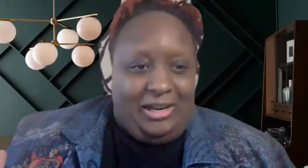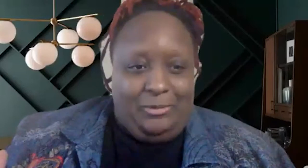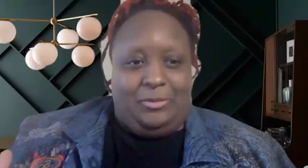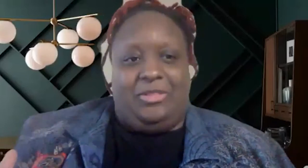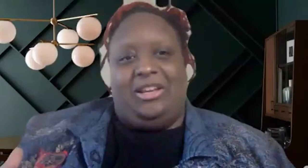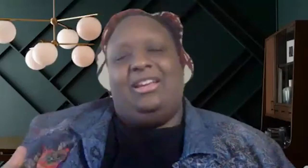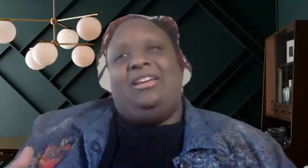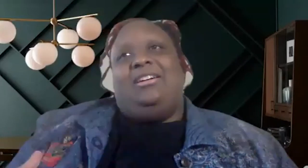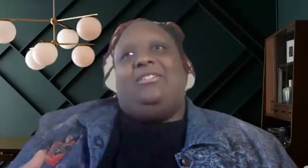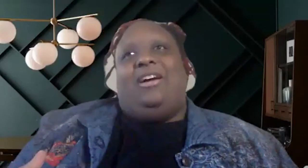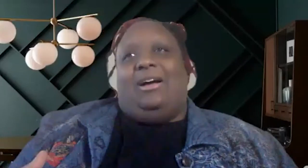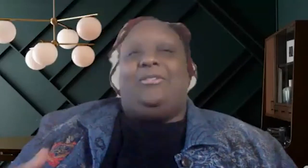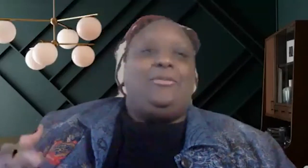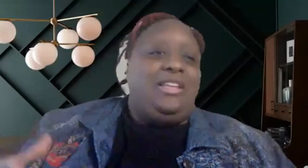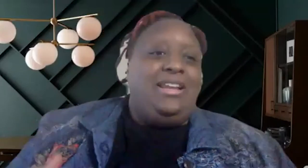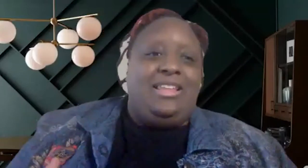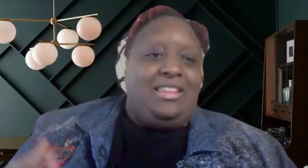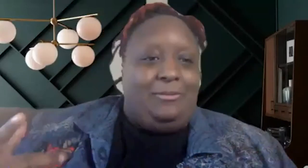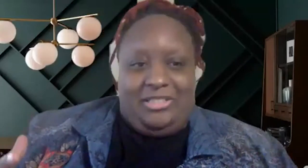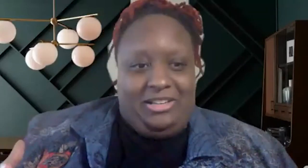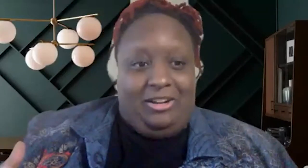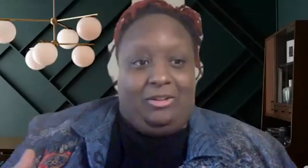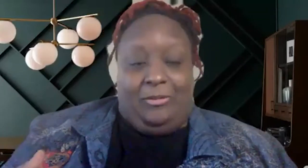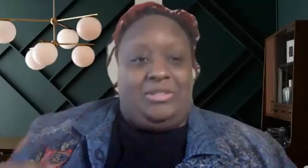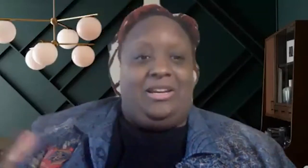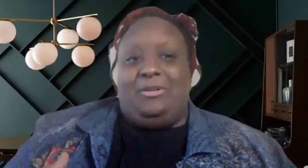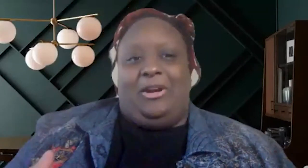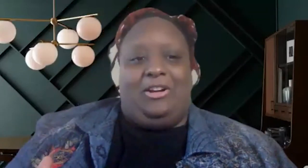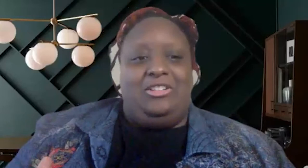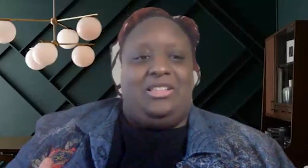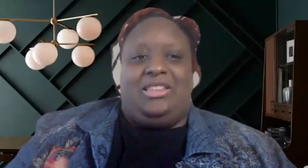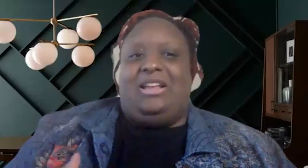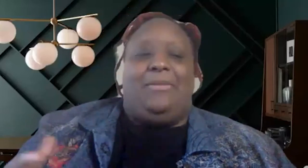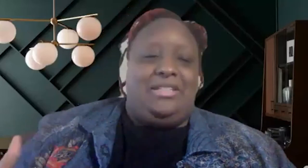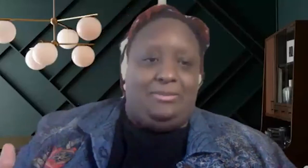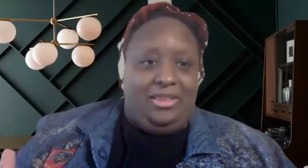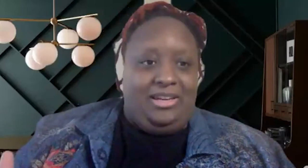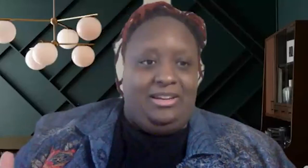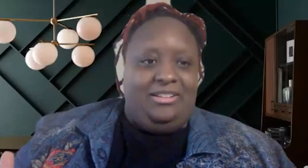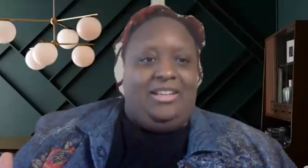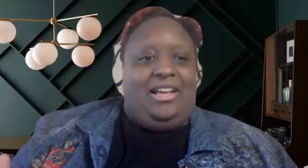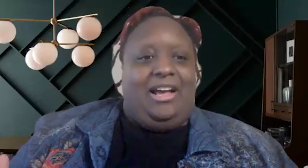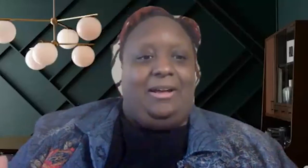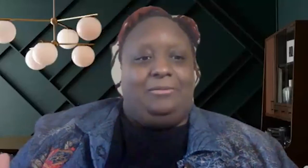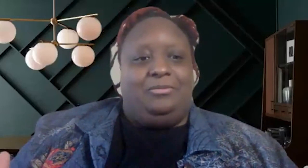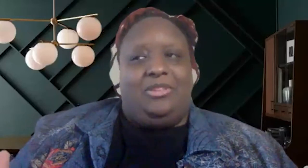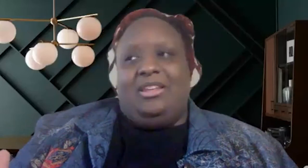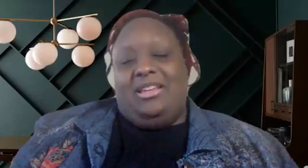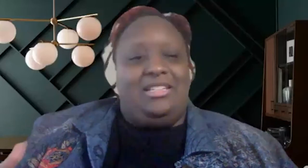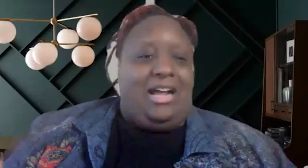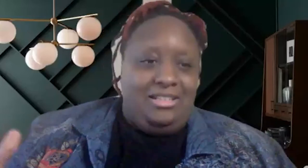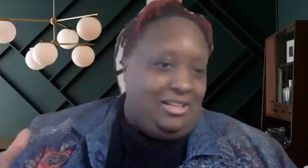me, a lot of people think, if I'm sitting, they think of my skin color. If I'm standing with my crutches, they think of my disability.